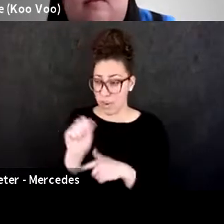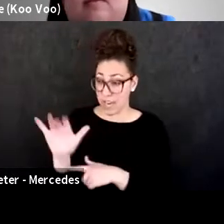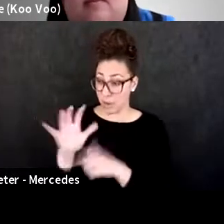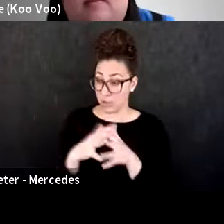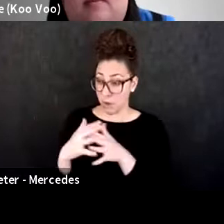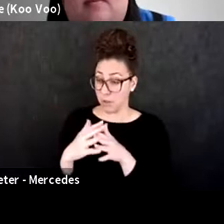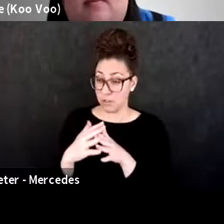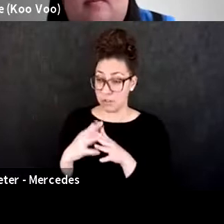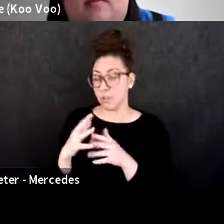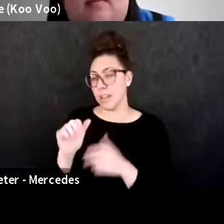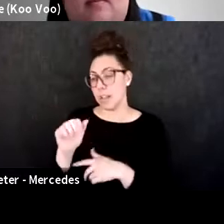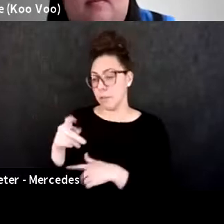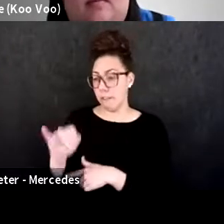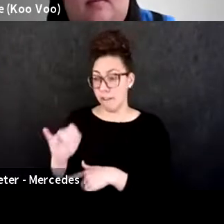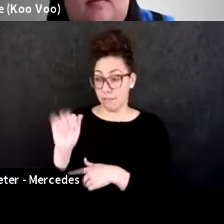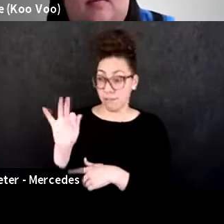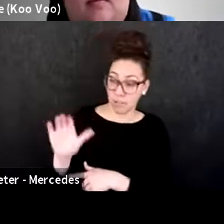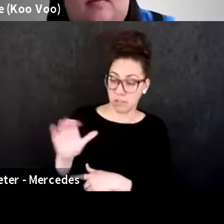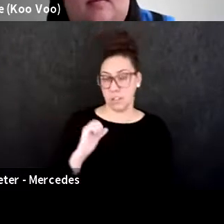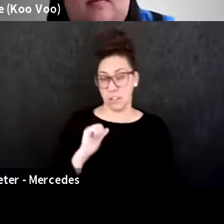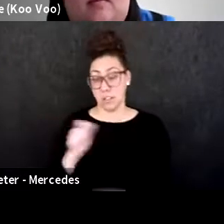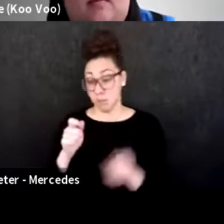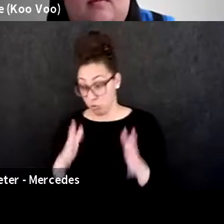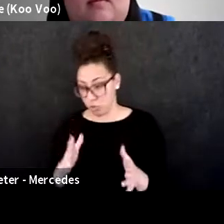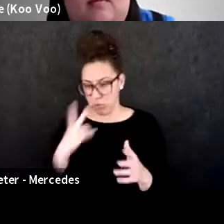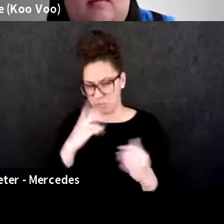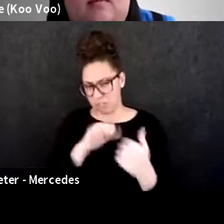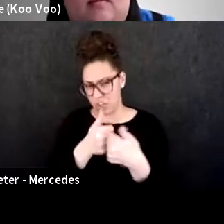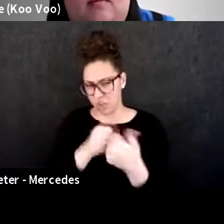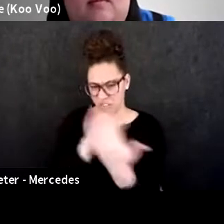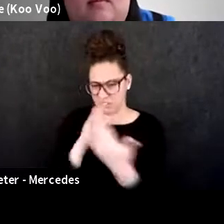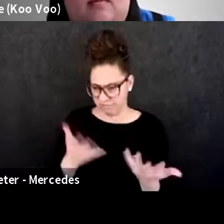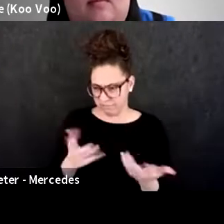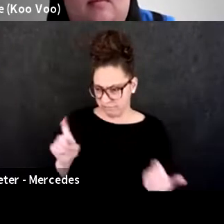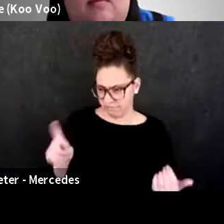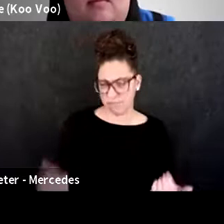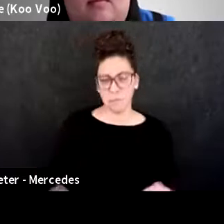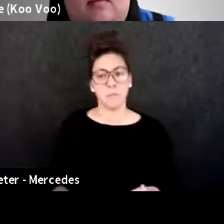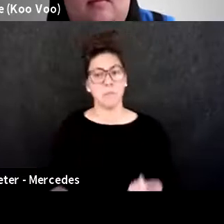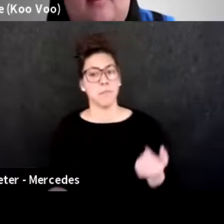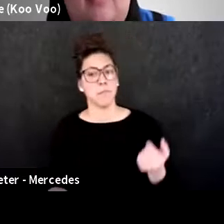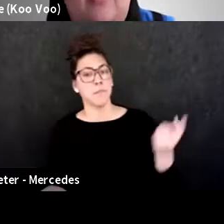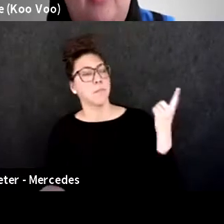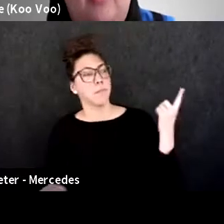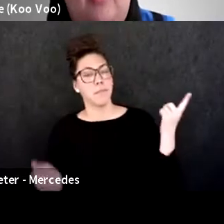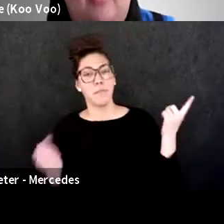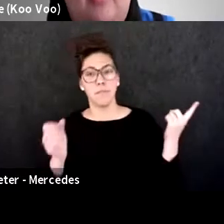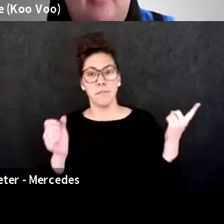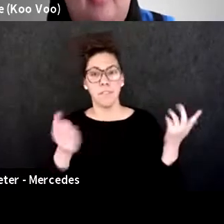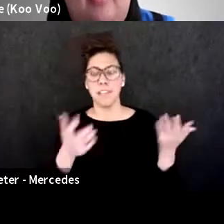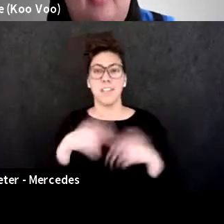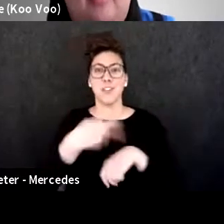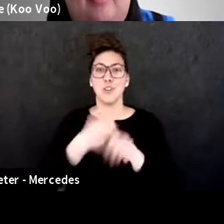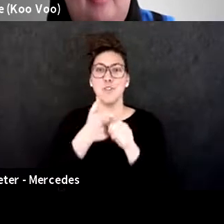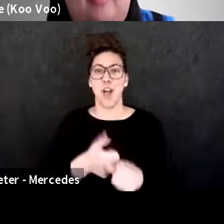and Pacific Islander faculty administrators? Yeah, definitely. Thanks. It's always hard to follow everybody, Deborah, Lee,